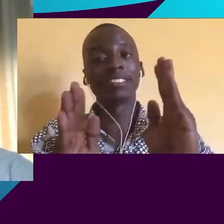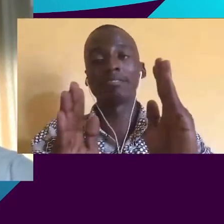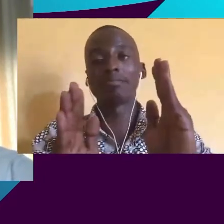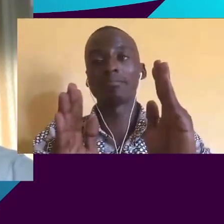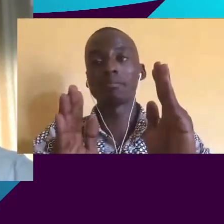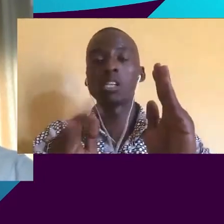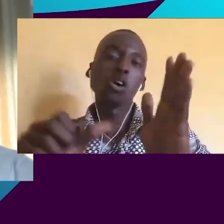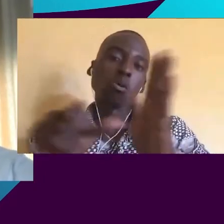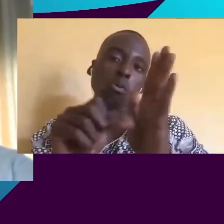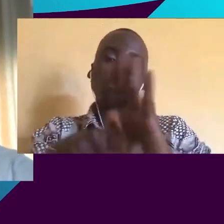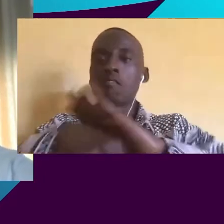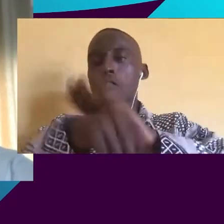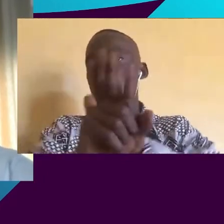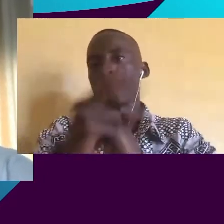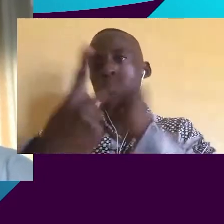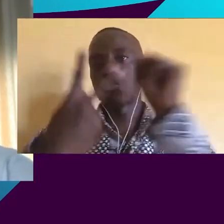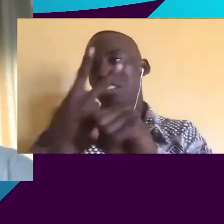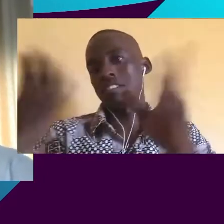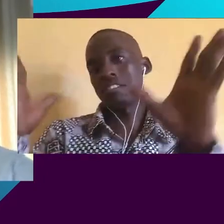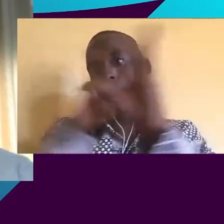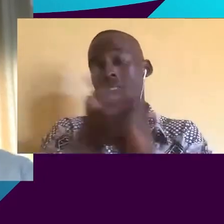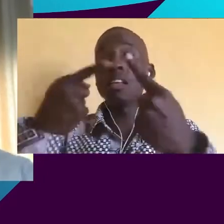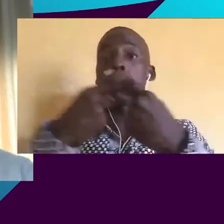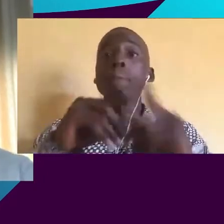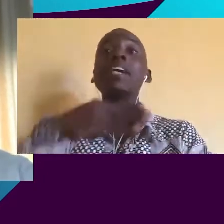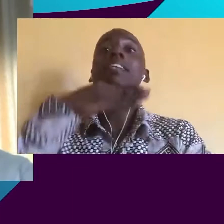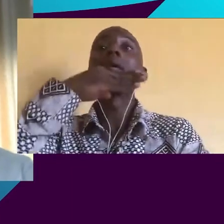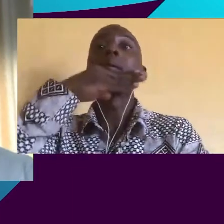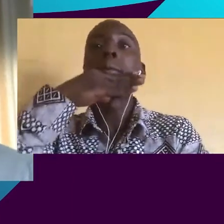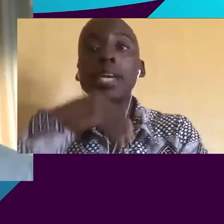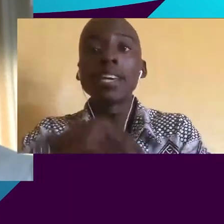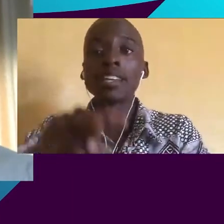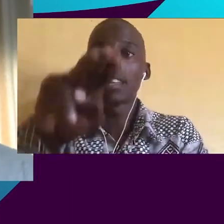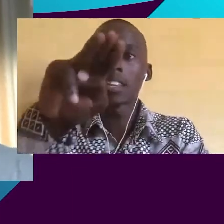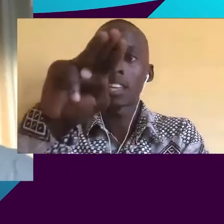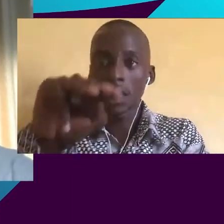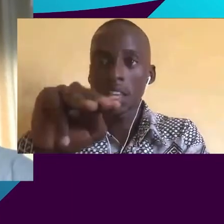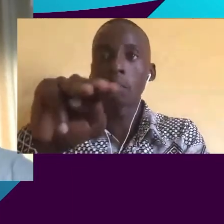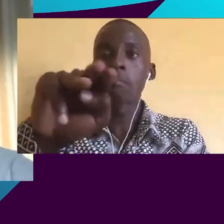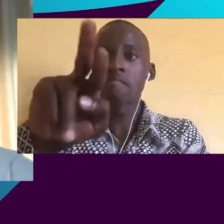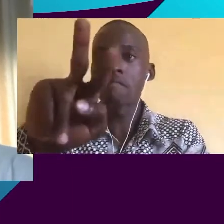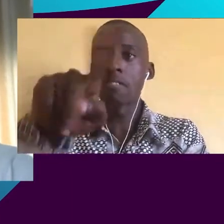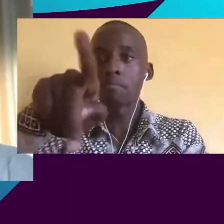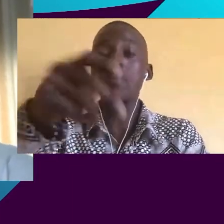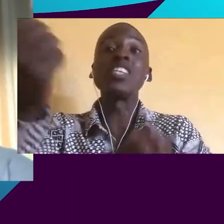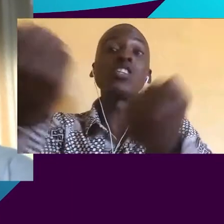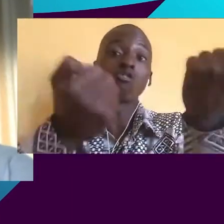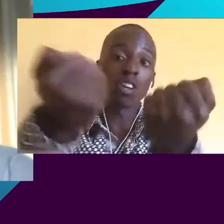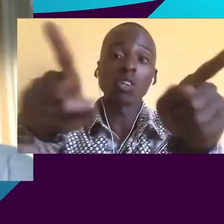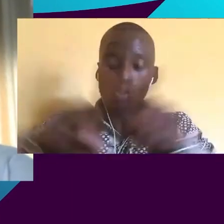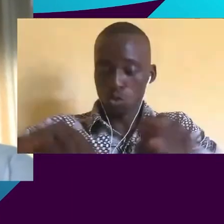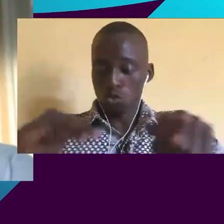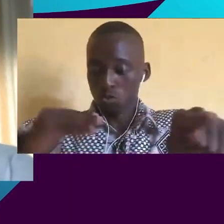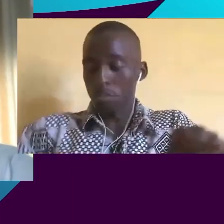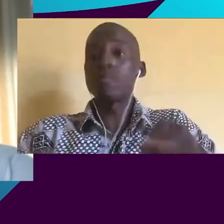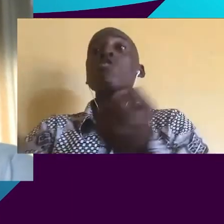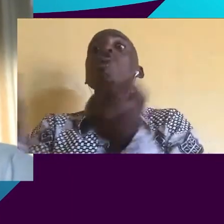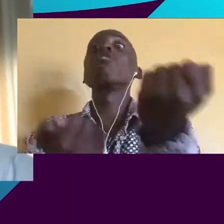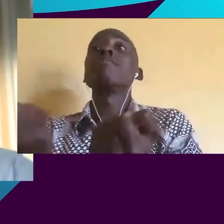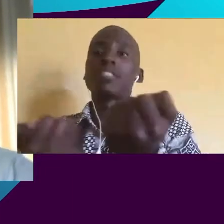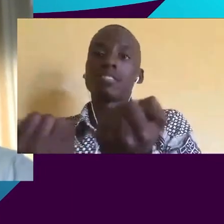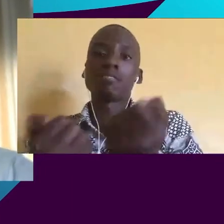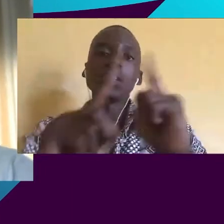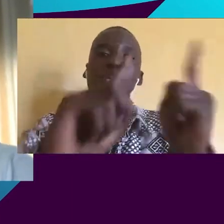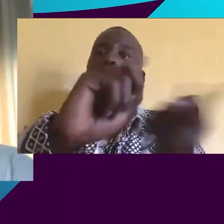awards, the male MVP drives that night, also the female MVP drives. You know?